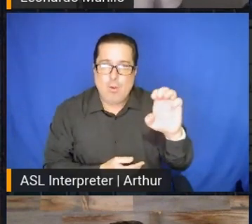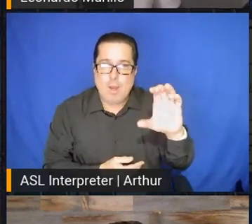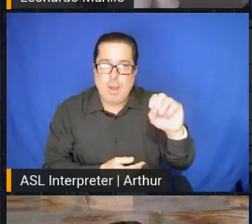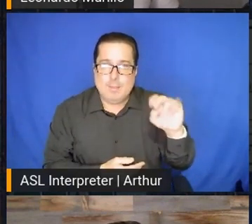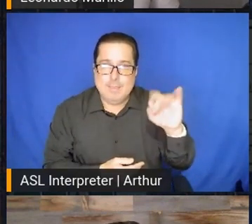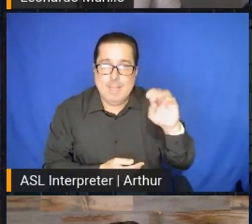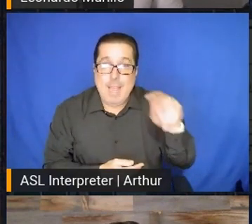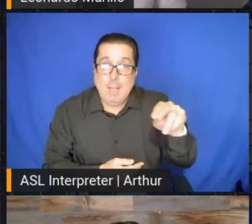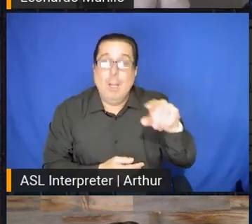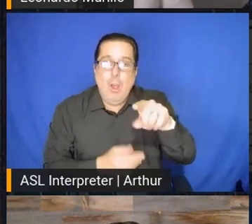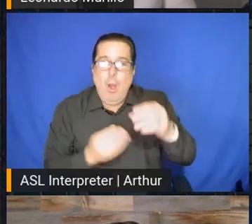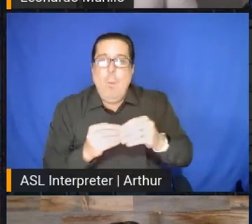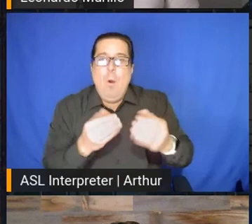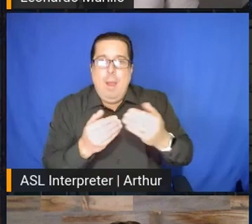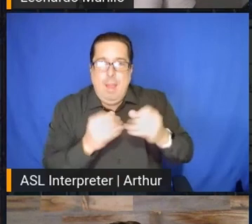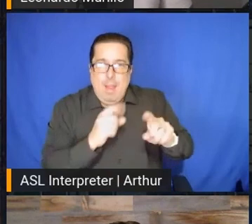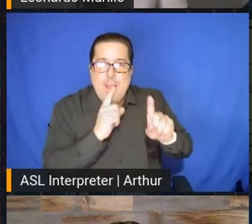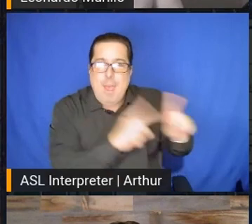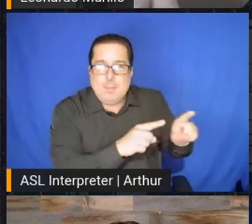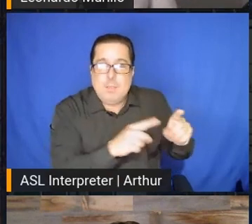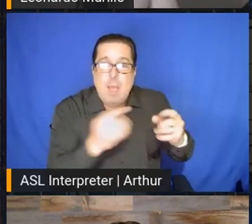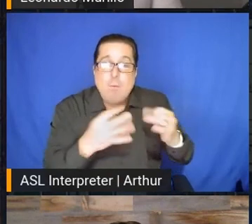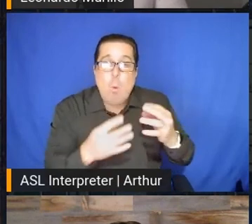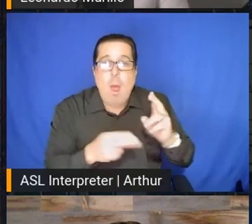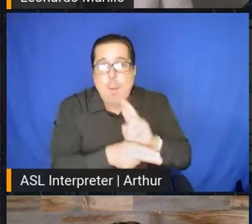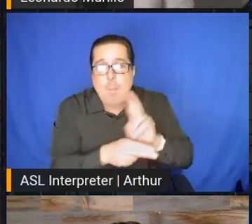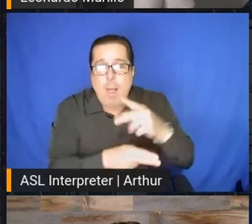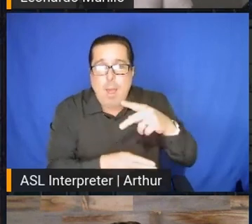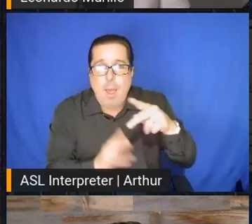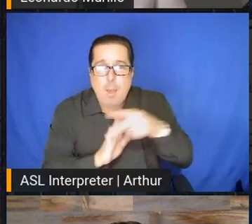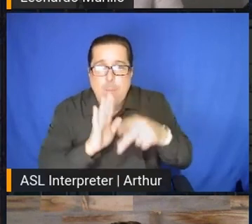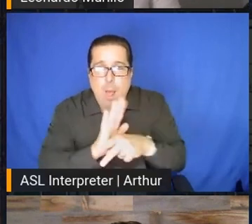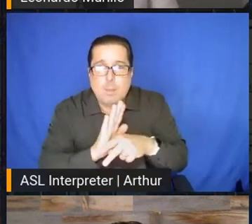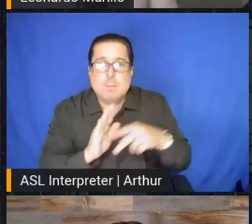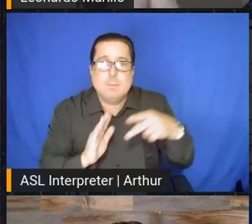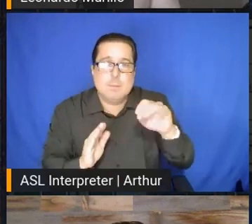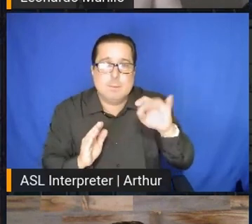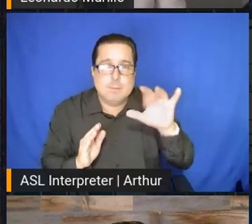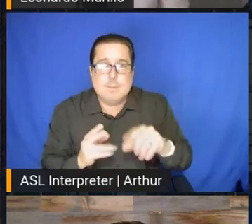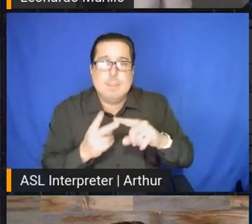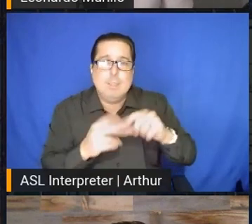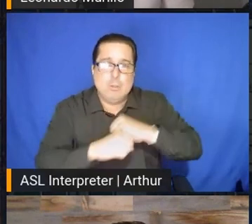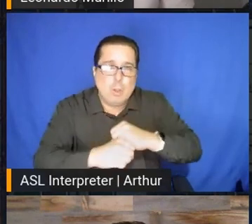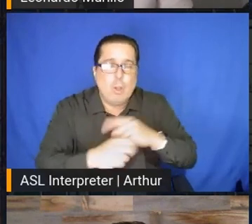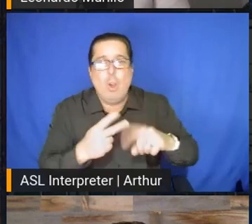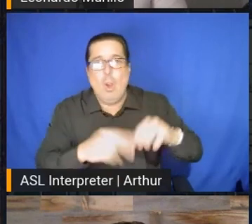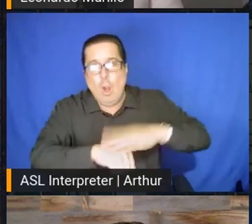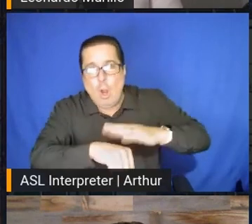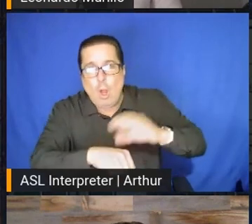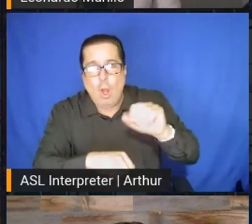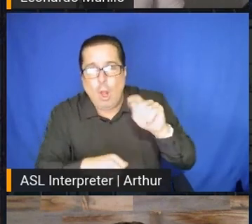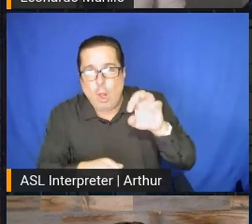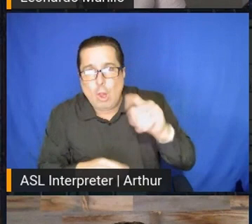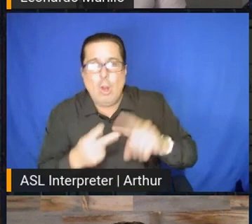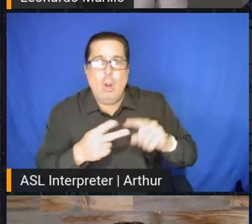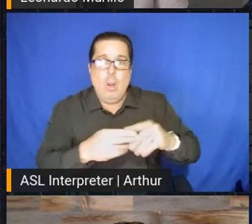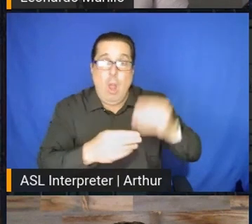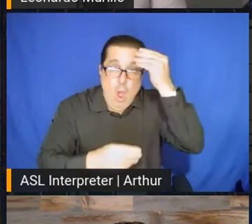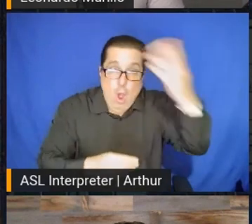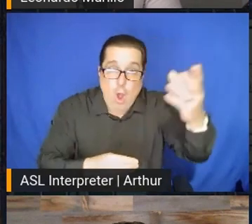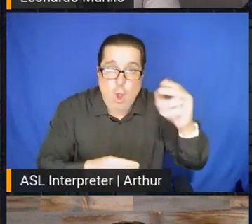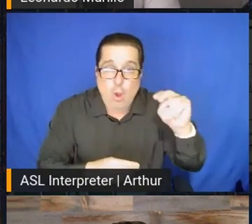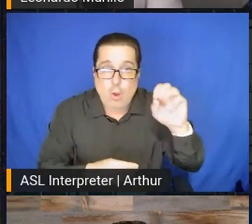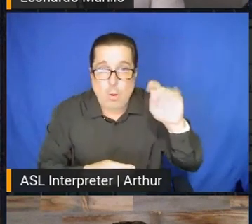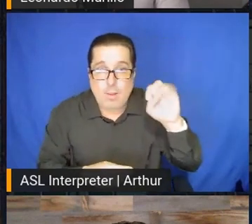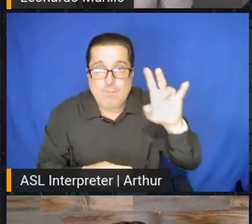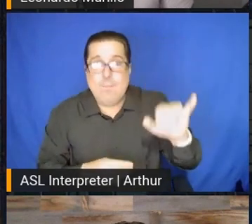to, right? If you want to apply policy, if you want to secure, if you want to alert, if you want to notify, if you want to revert, if